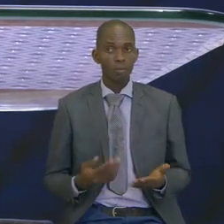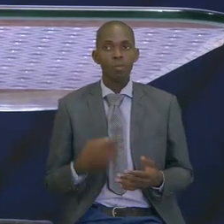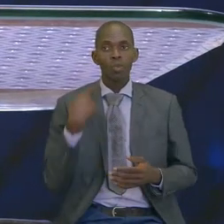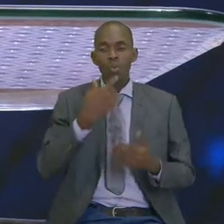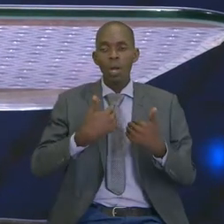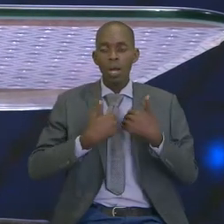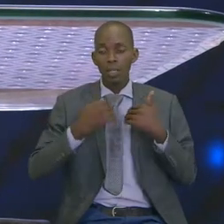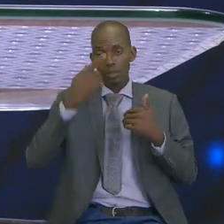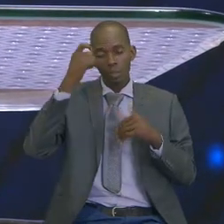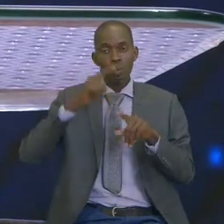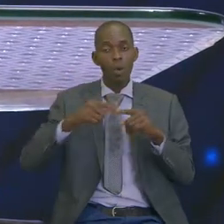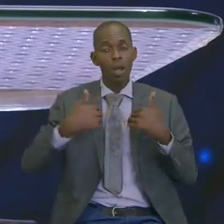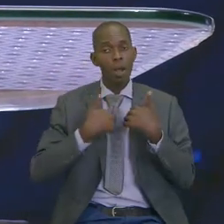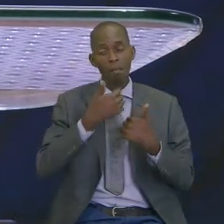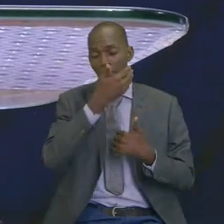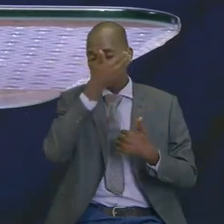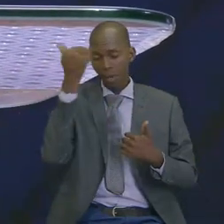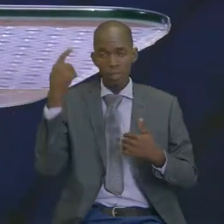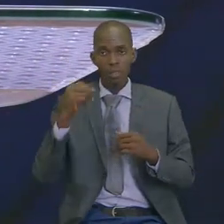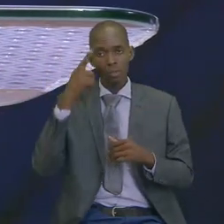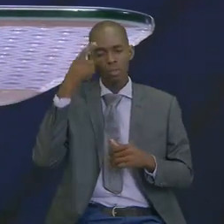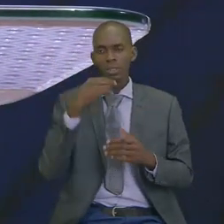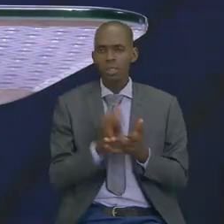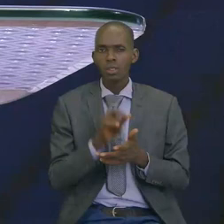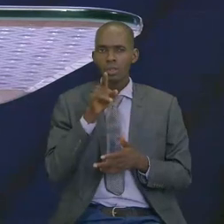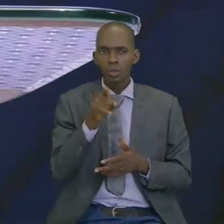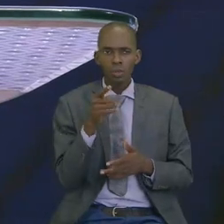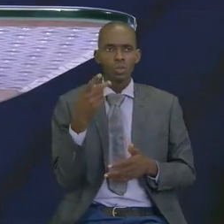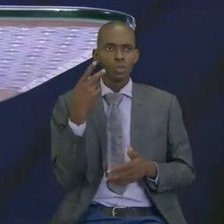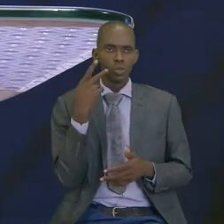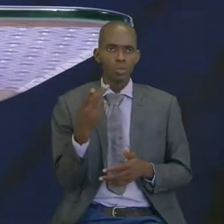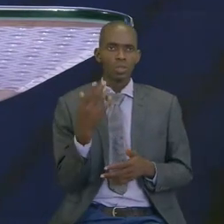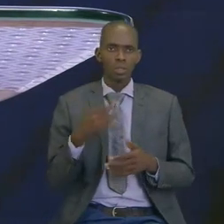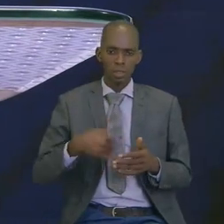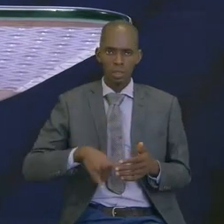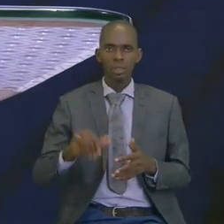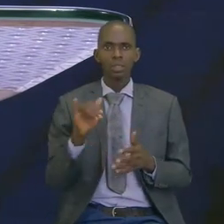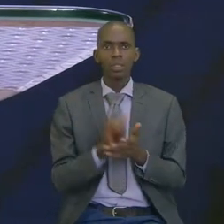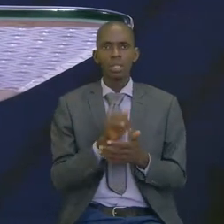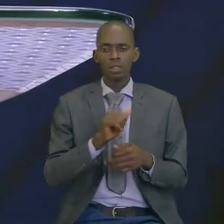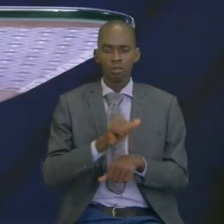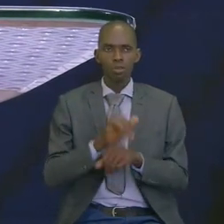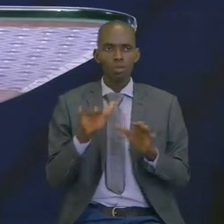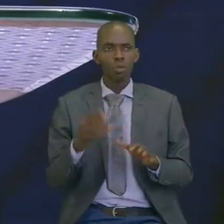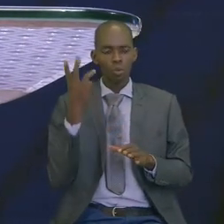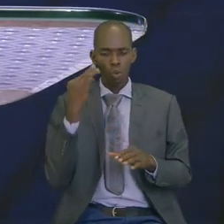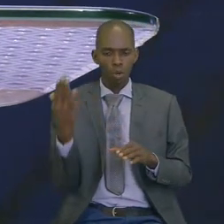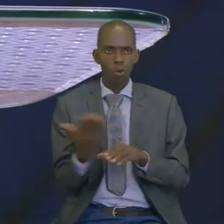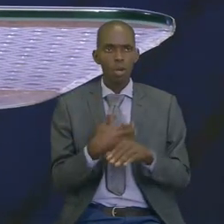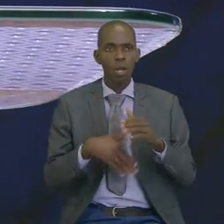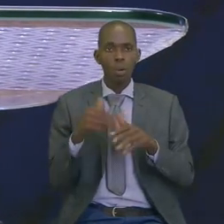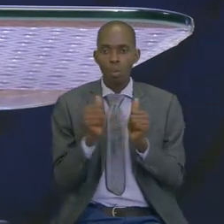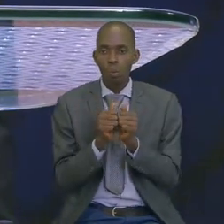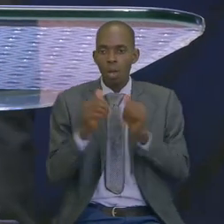but forgot the dream. He said, you saw till that a stone was cut out without